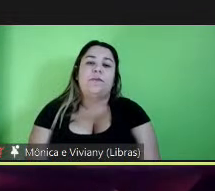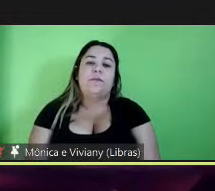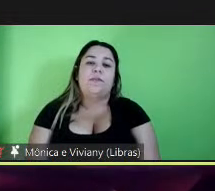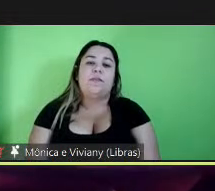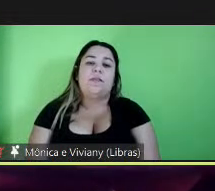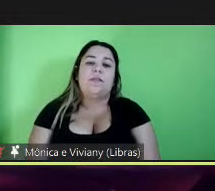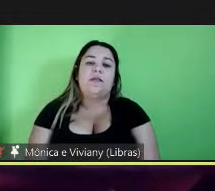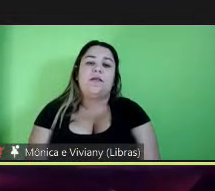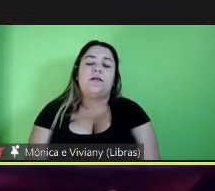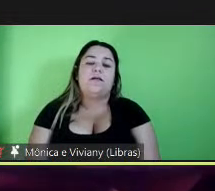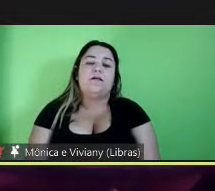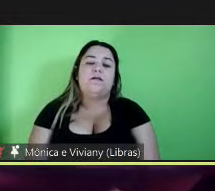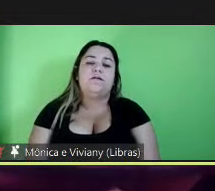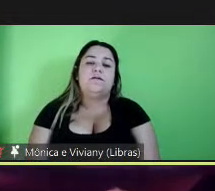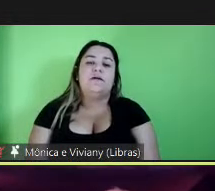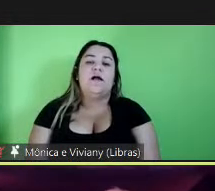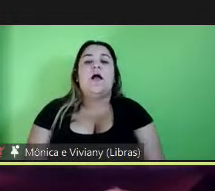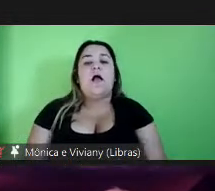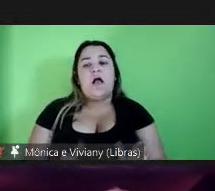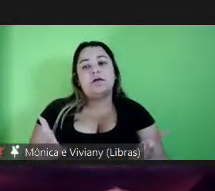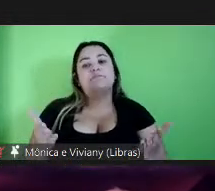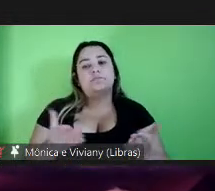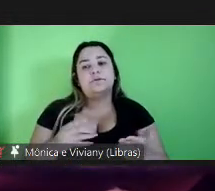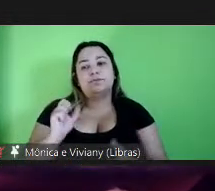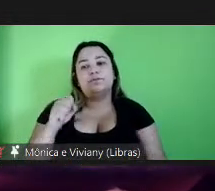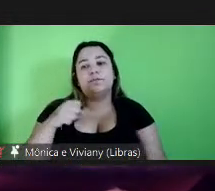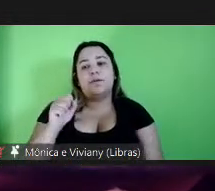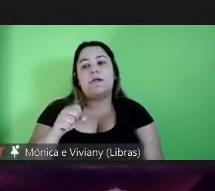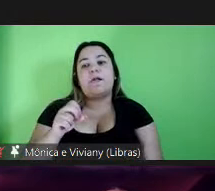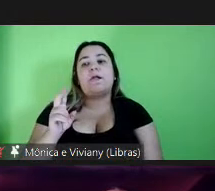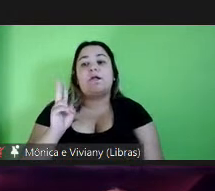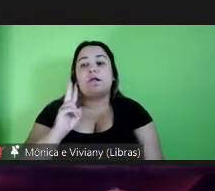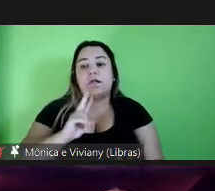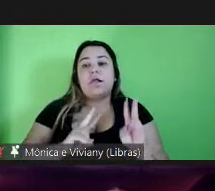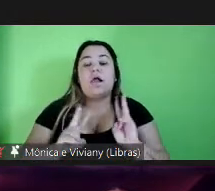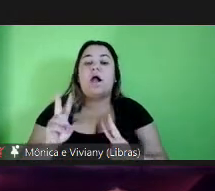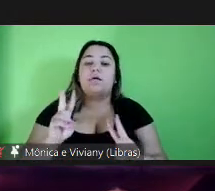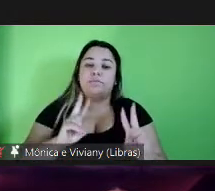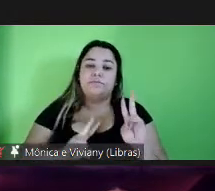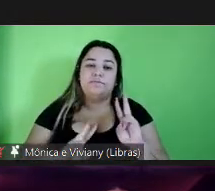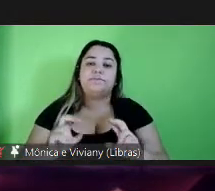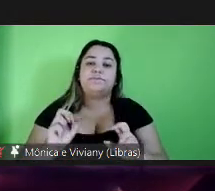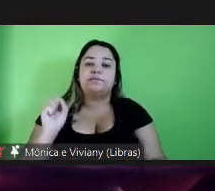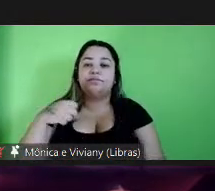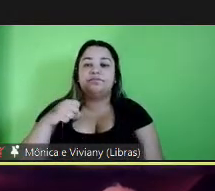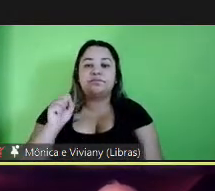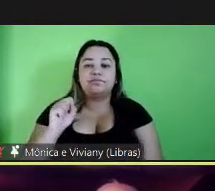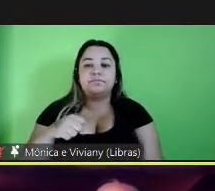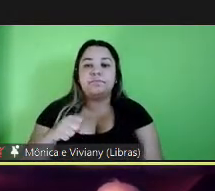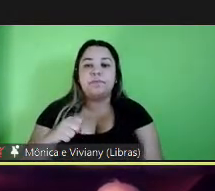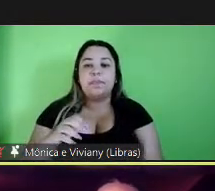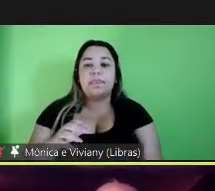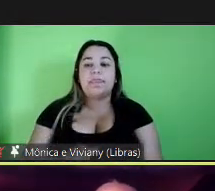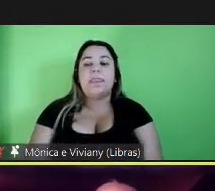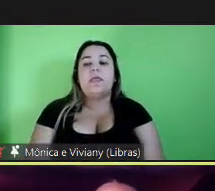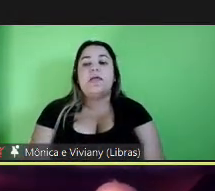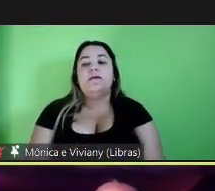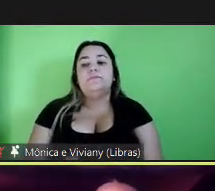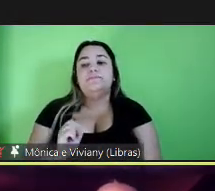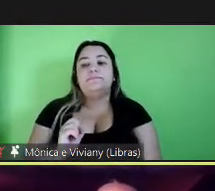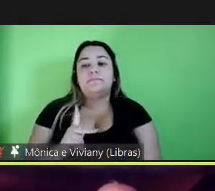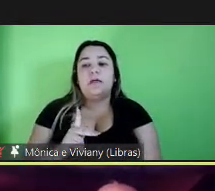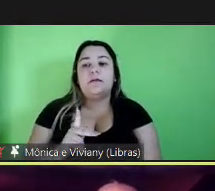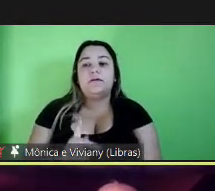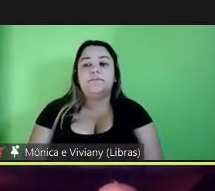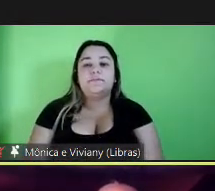Aha! Agora sim, estamos vendo sim, doutora West. Now, yes, we can. Yes, you can. Okay, marvelous. All right.